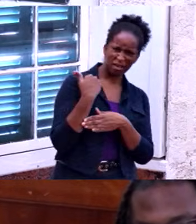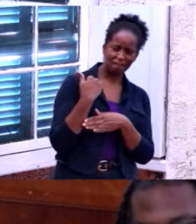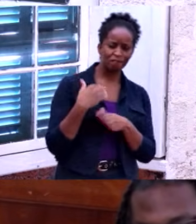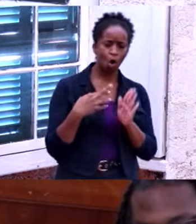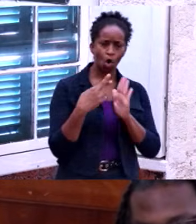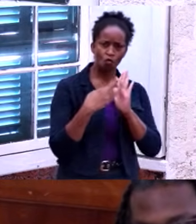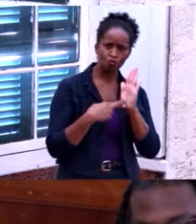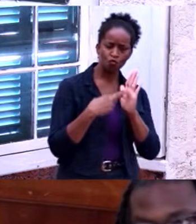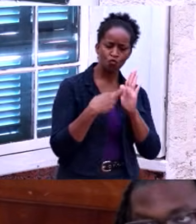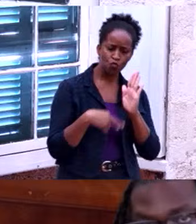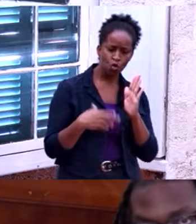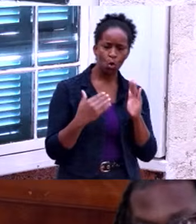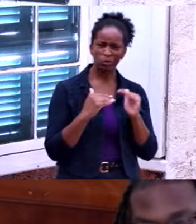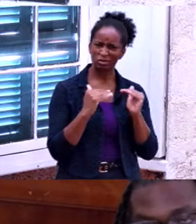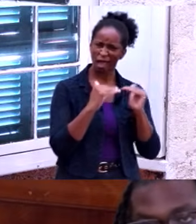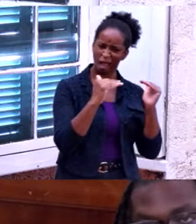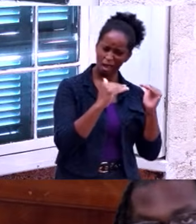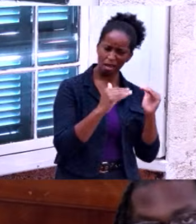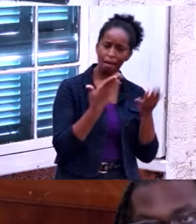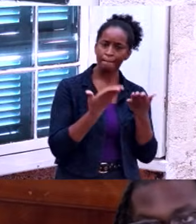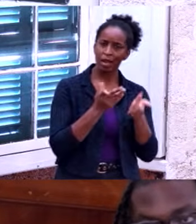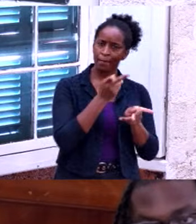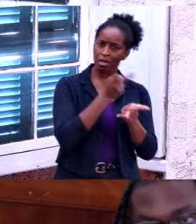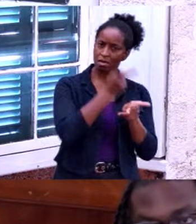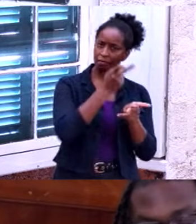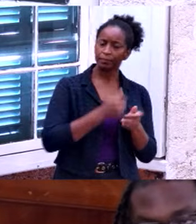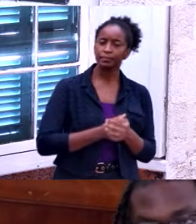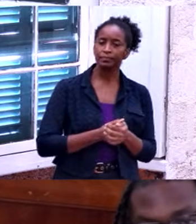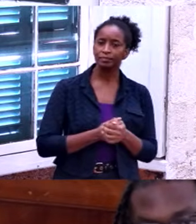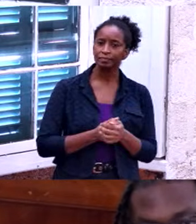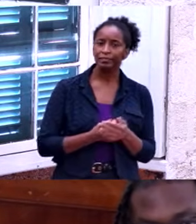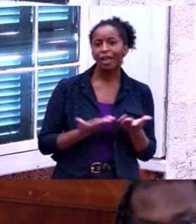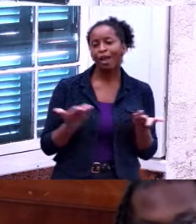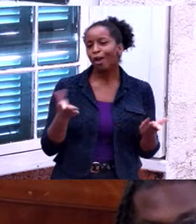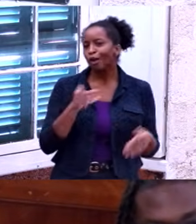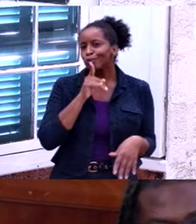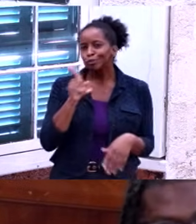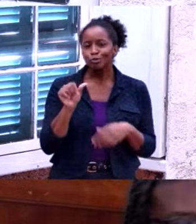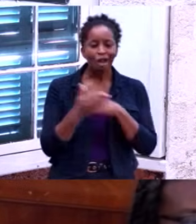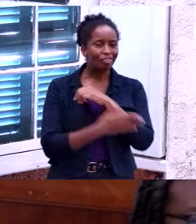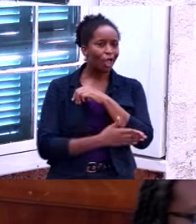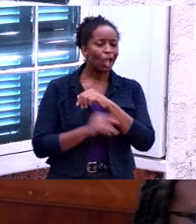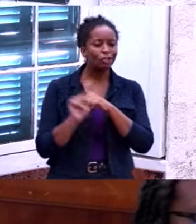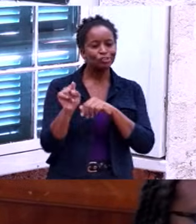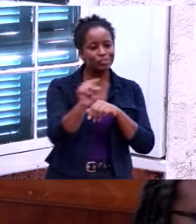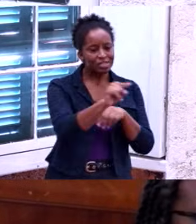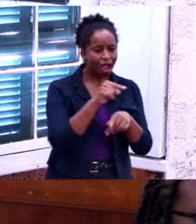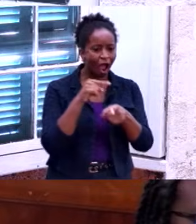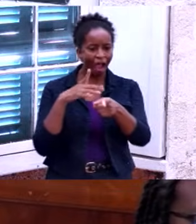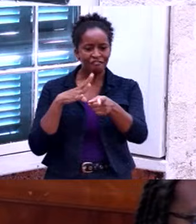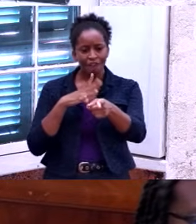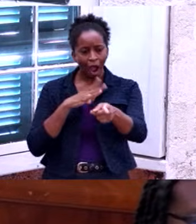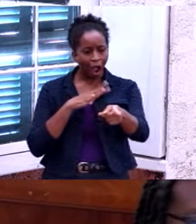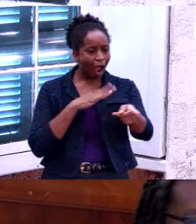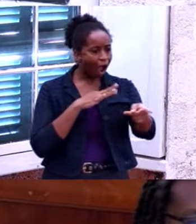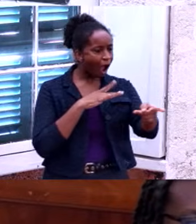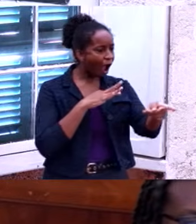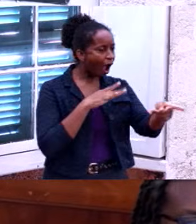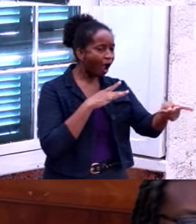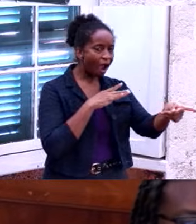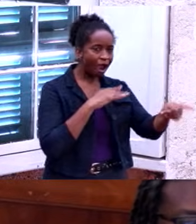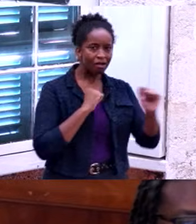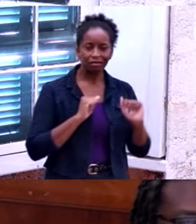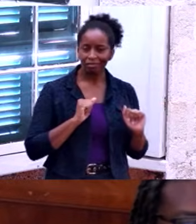out there in the world as examples. We might want to try that, but experience tells you, if it isn't broke, don't fix